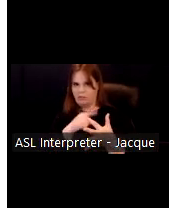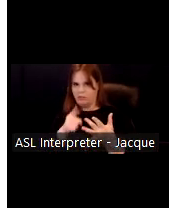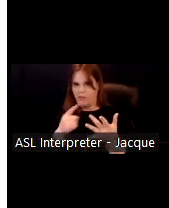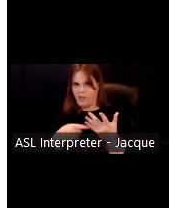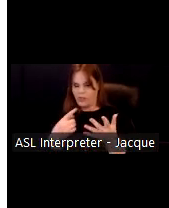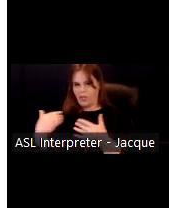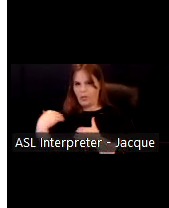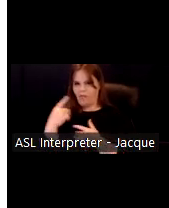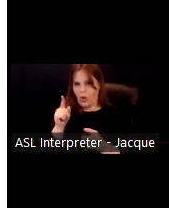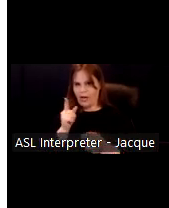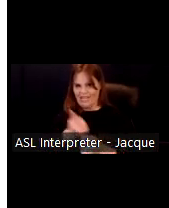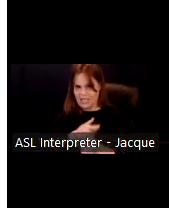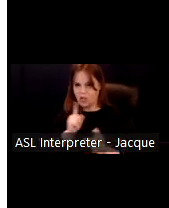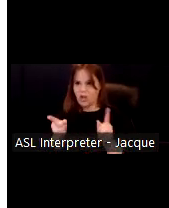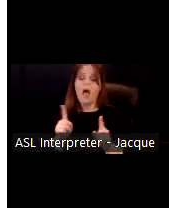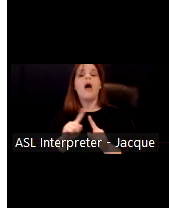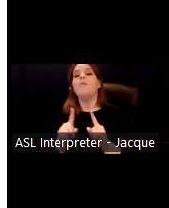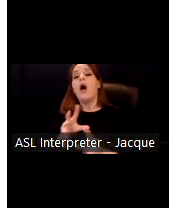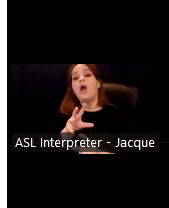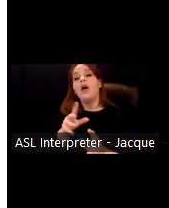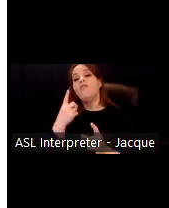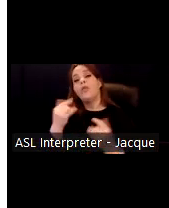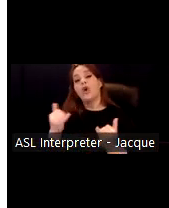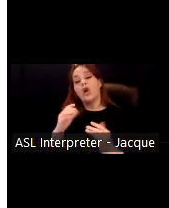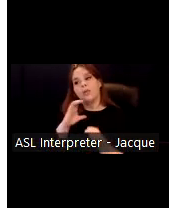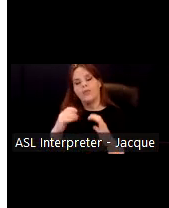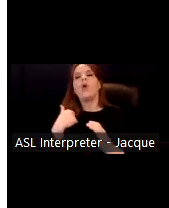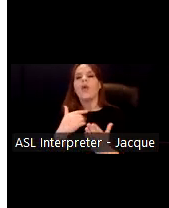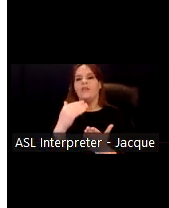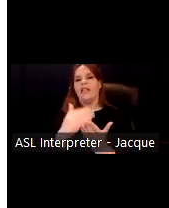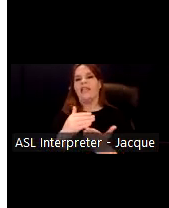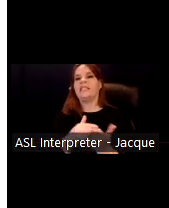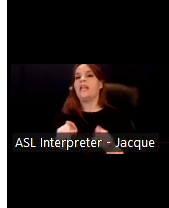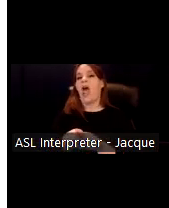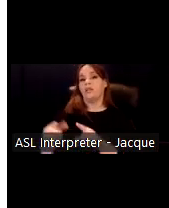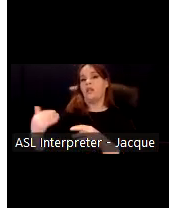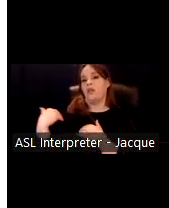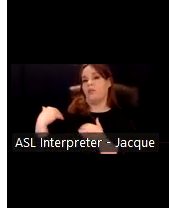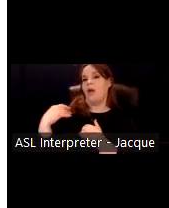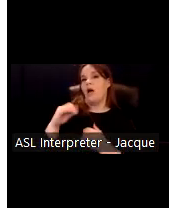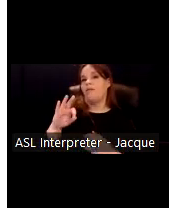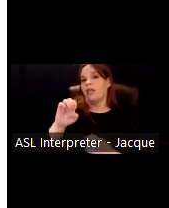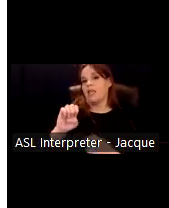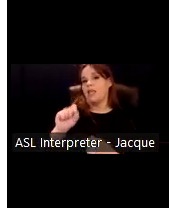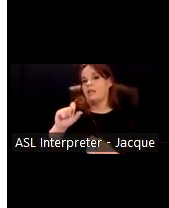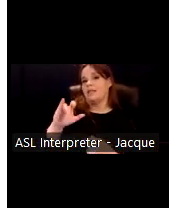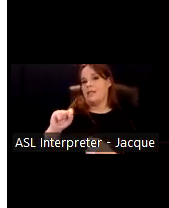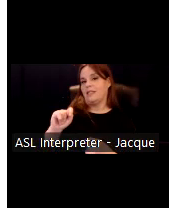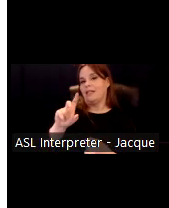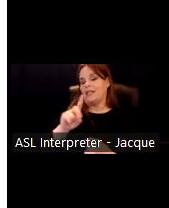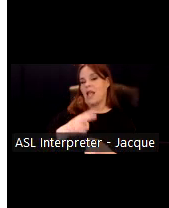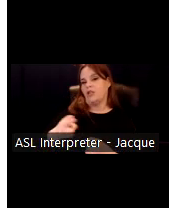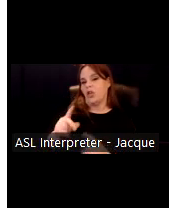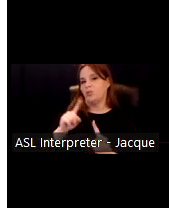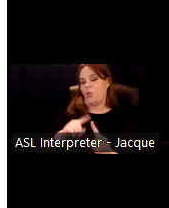connection within Reach, we have it listed as a responsibility of the ESIT DHH point person. And I think what